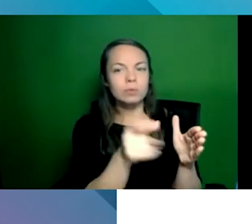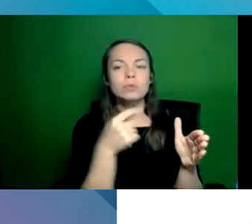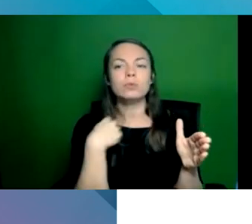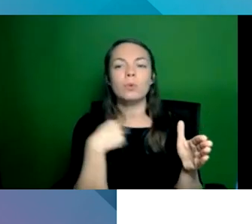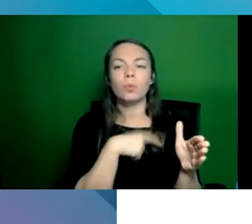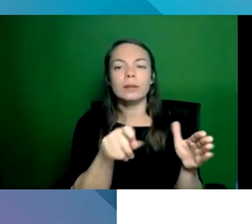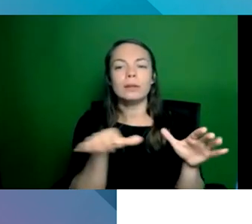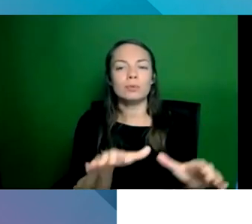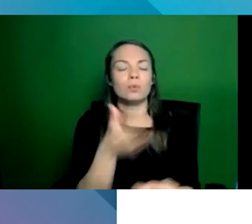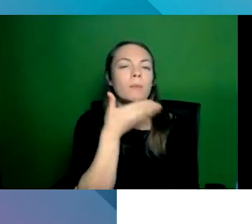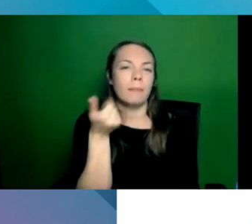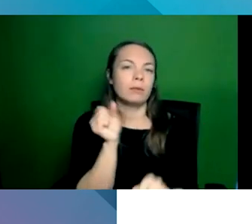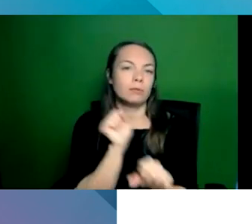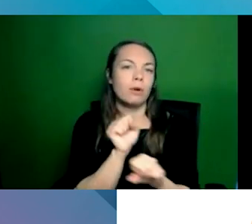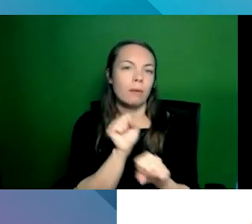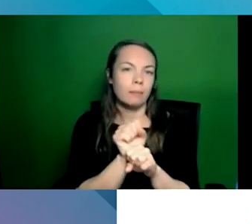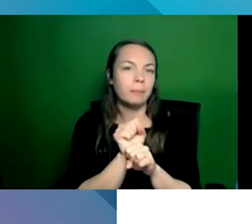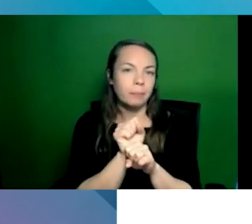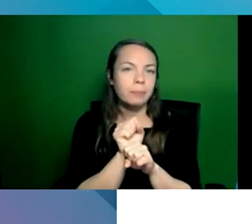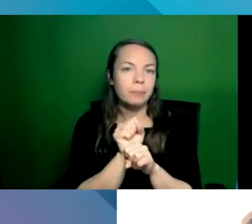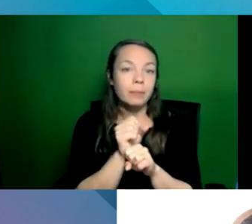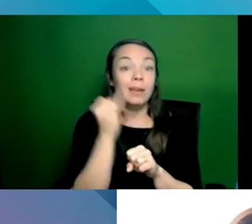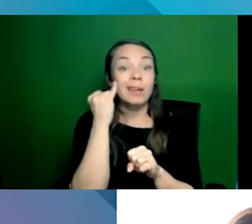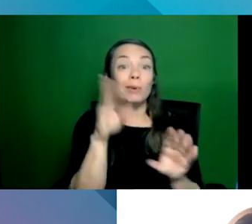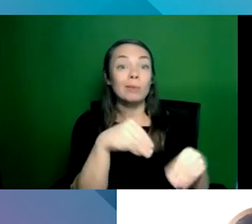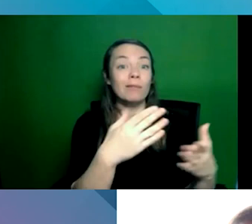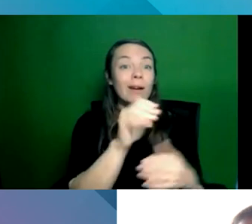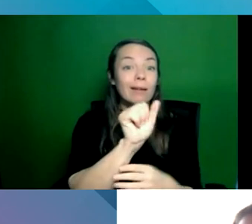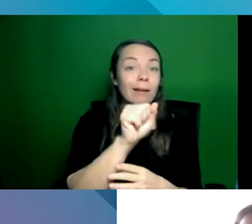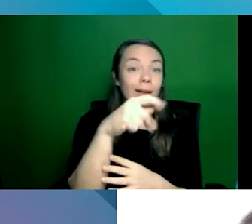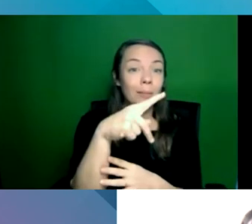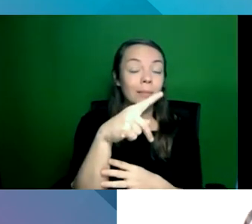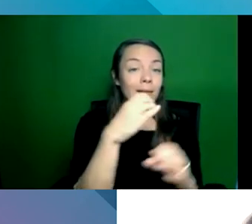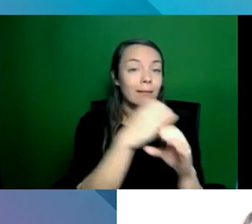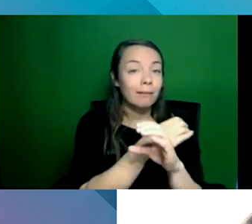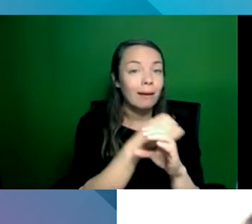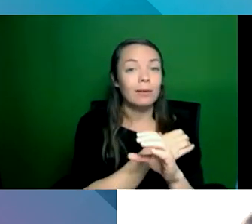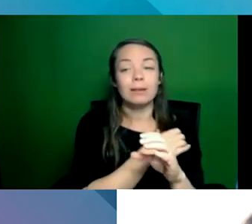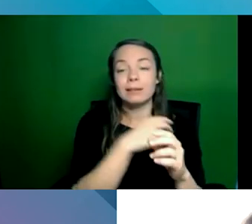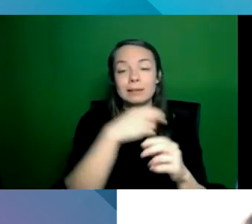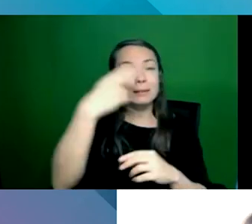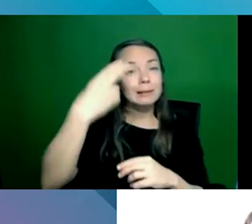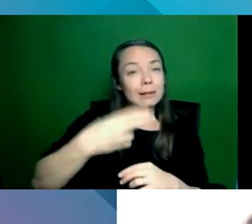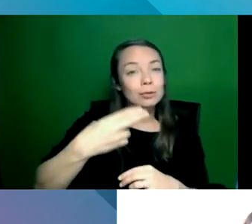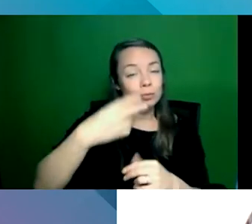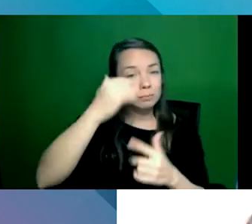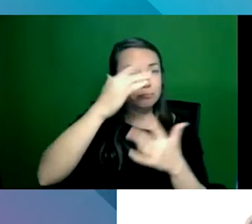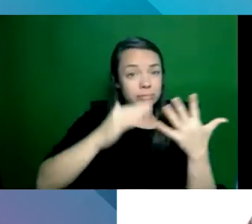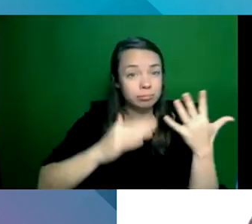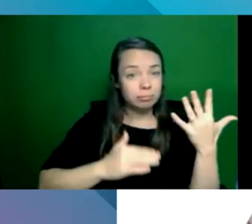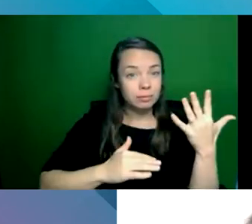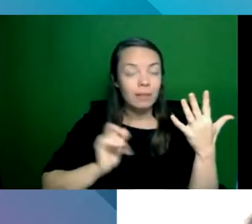providing. If we can provide AP calculus and AP history and all these advanced courses, then we need to provide an